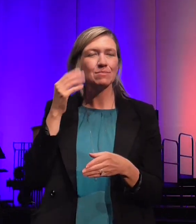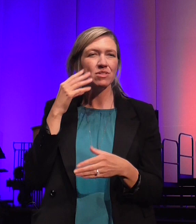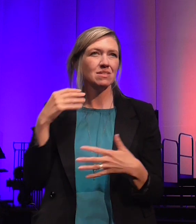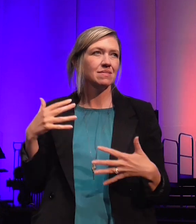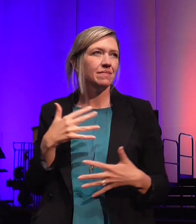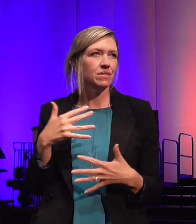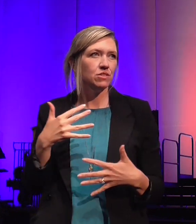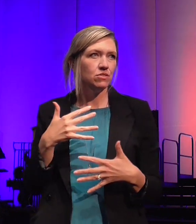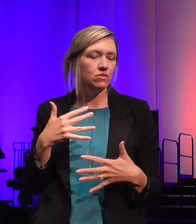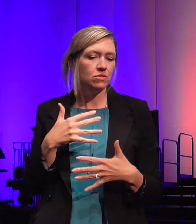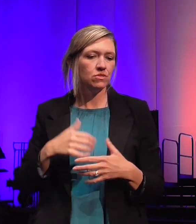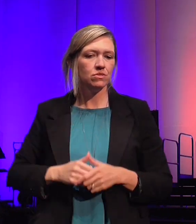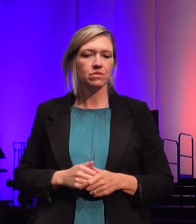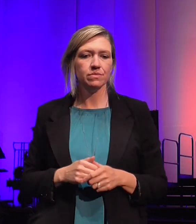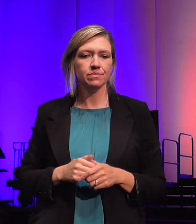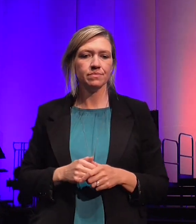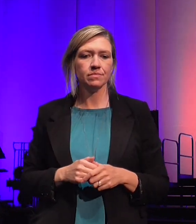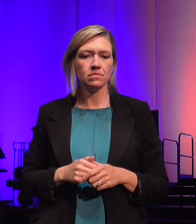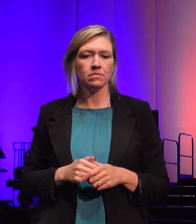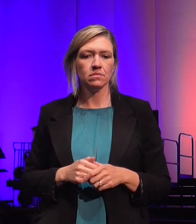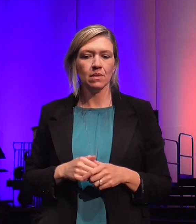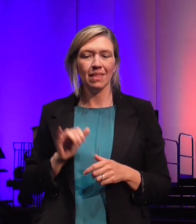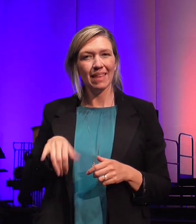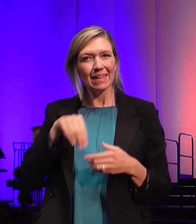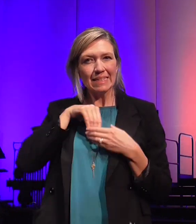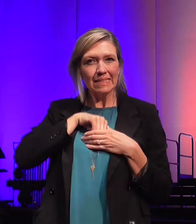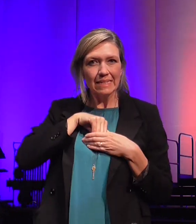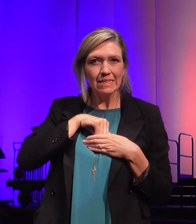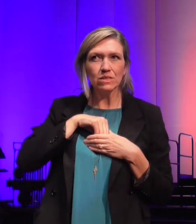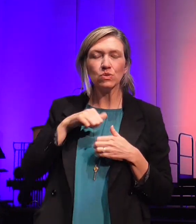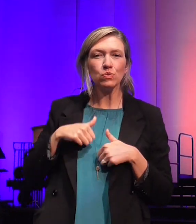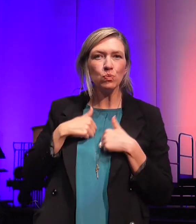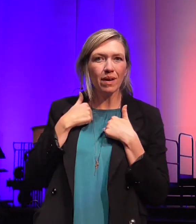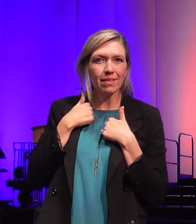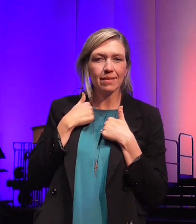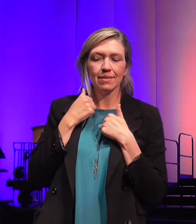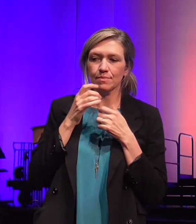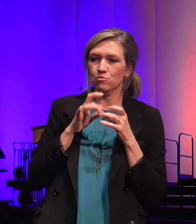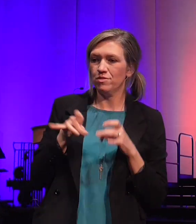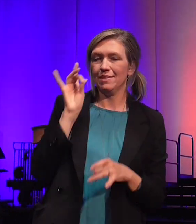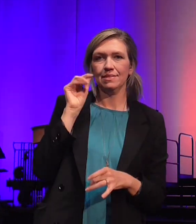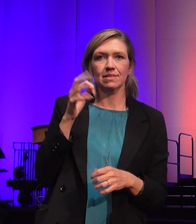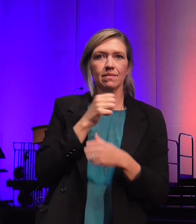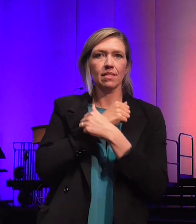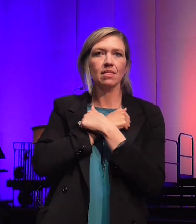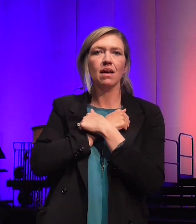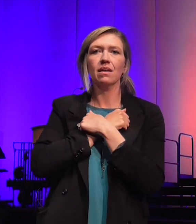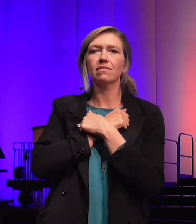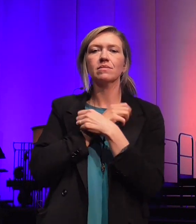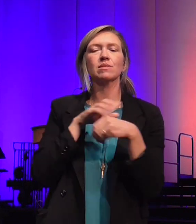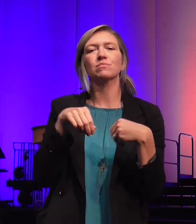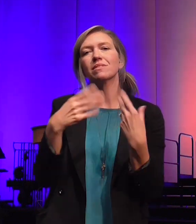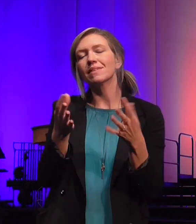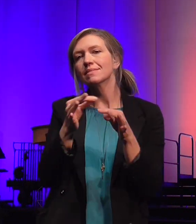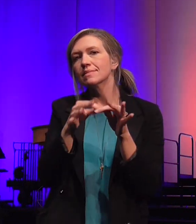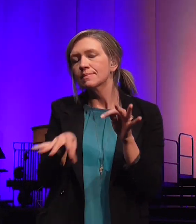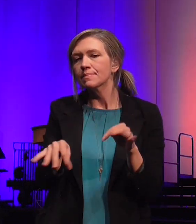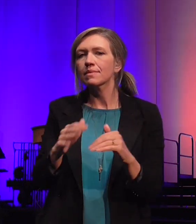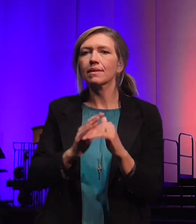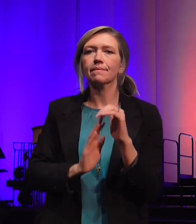fear, that the indwelling presence of love simply